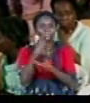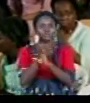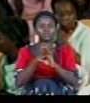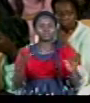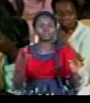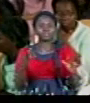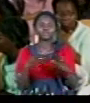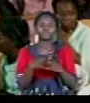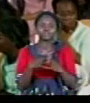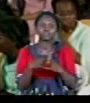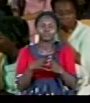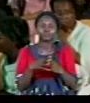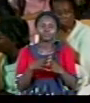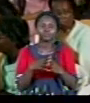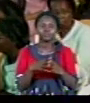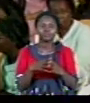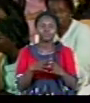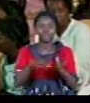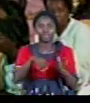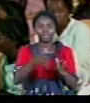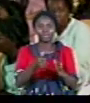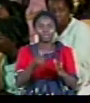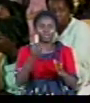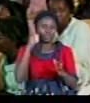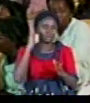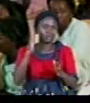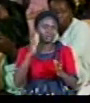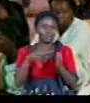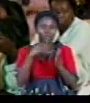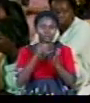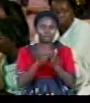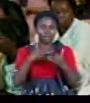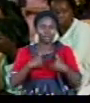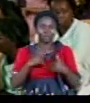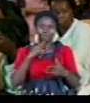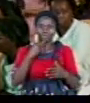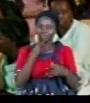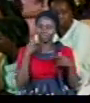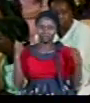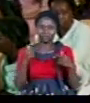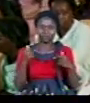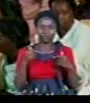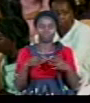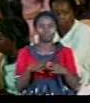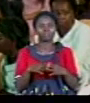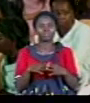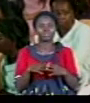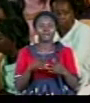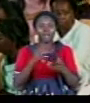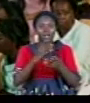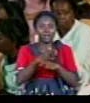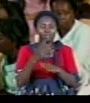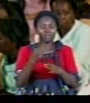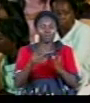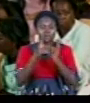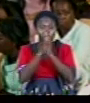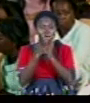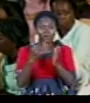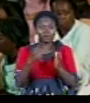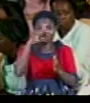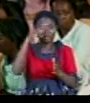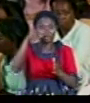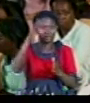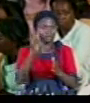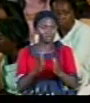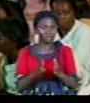toothache since morning today. After the prayers of the man of God, that pain totally